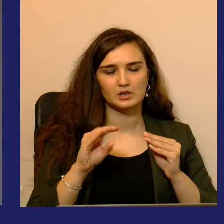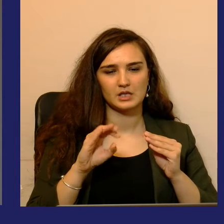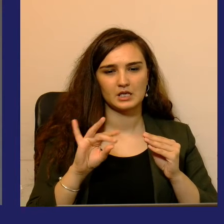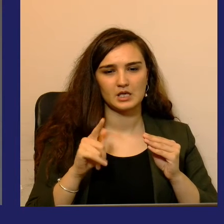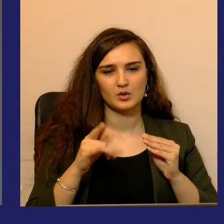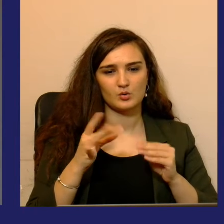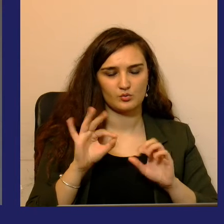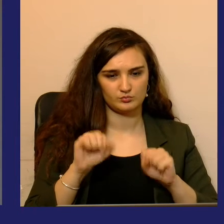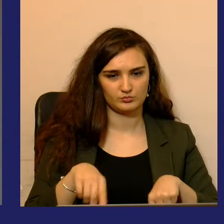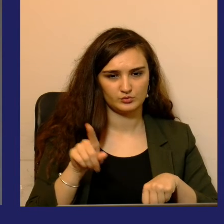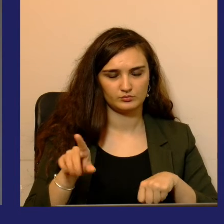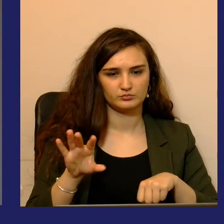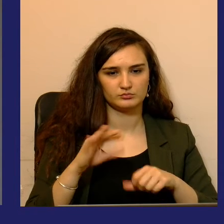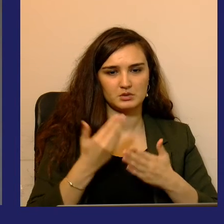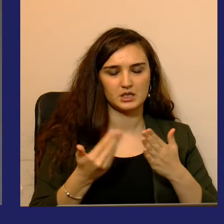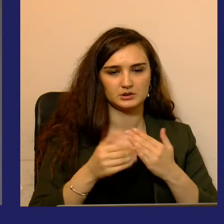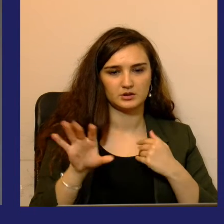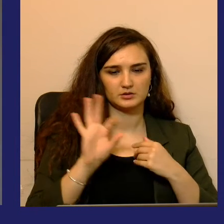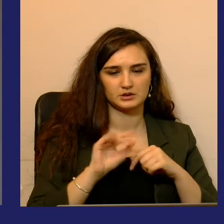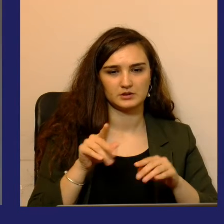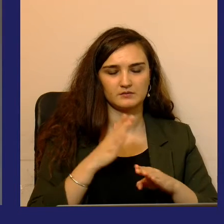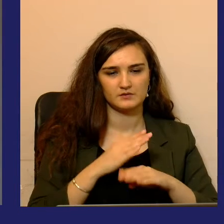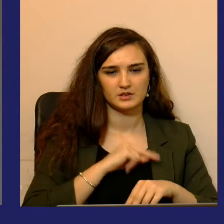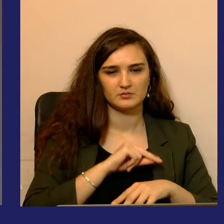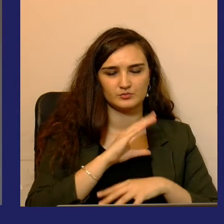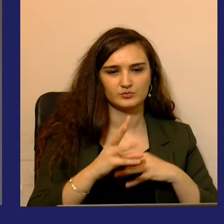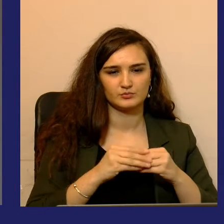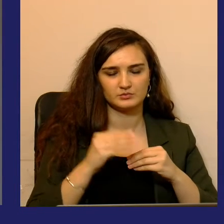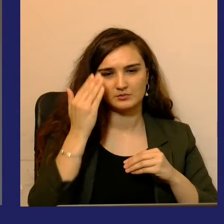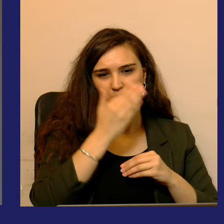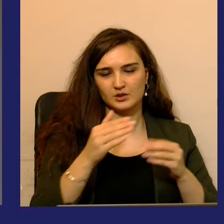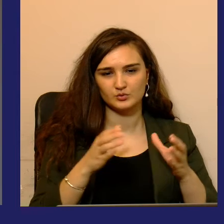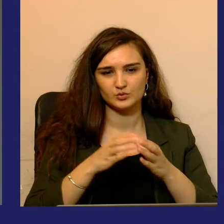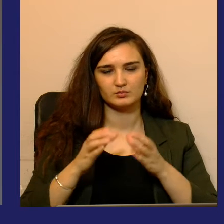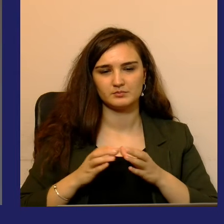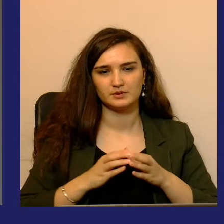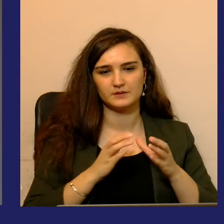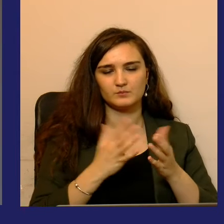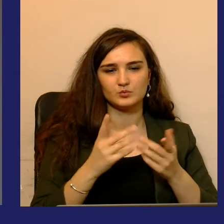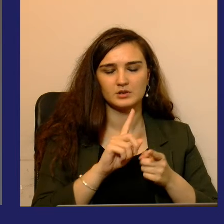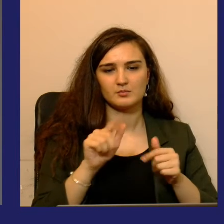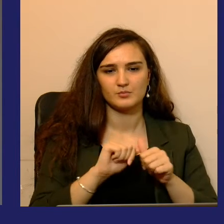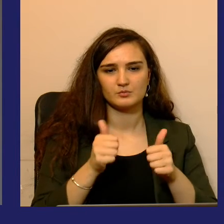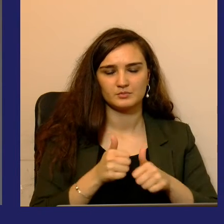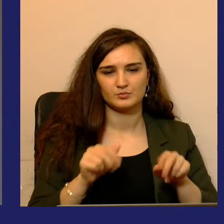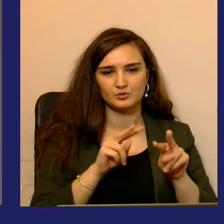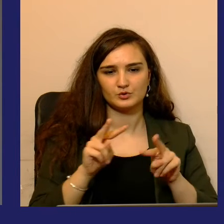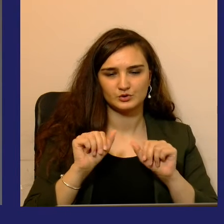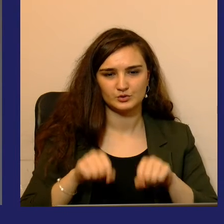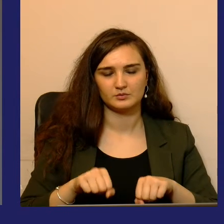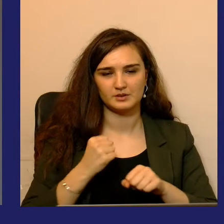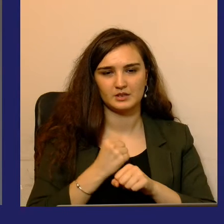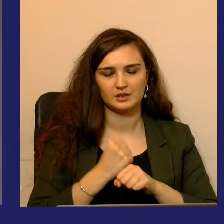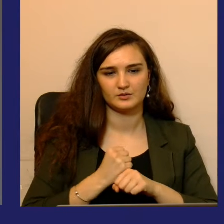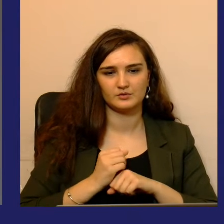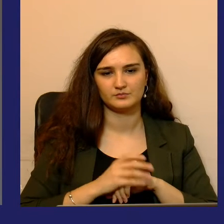some civil society groups and Facebook on types of monitoring that they can do with CrowdTangle and other